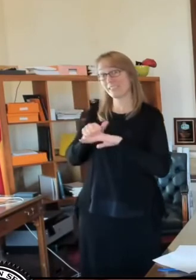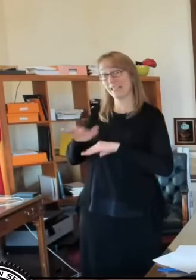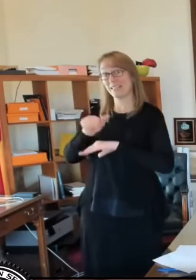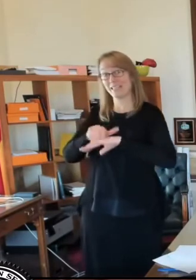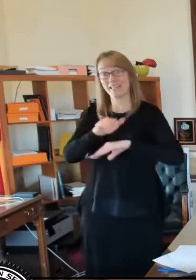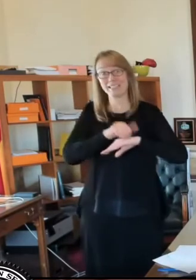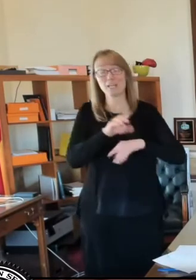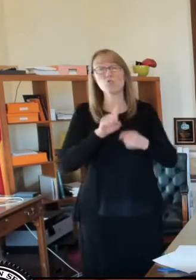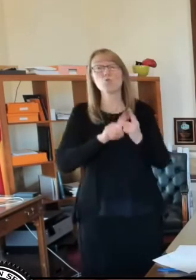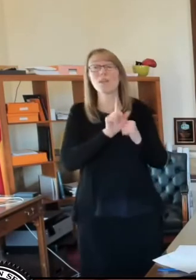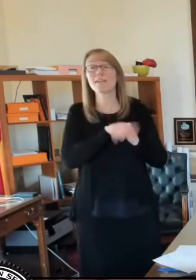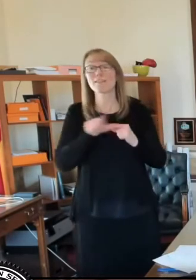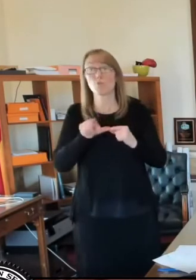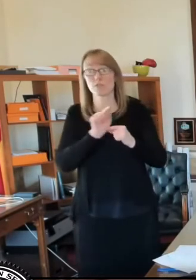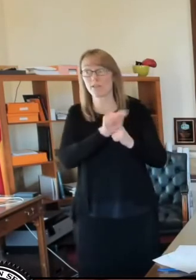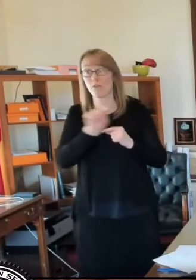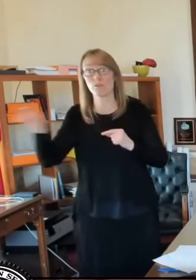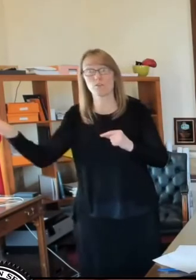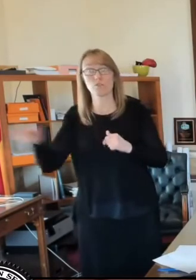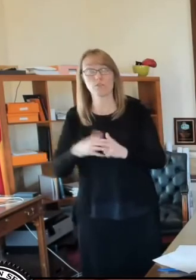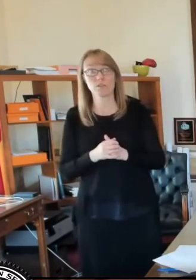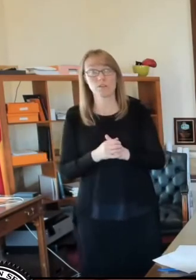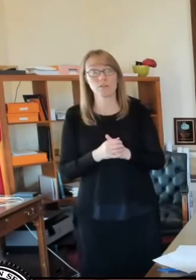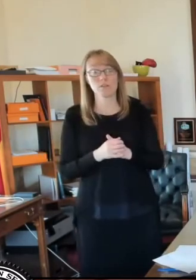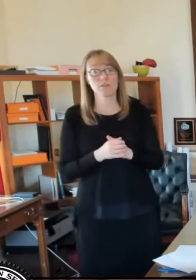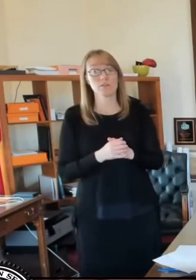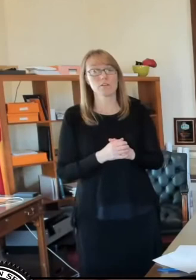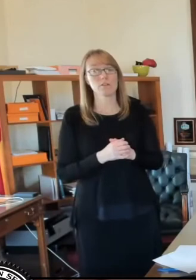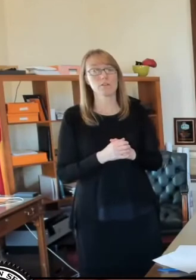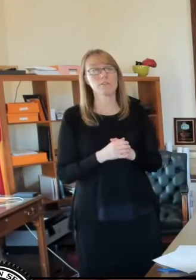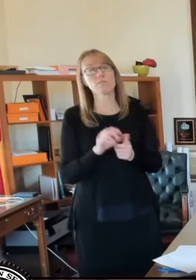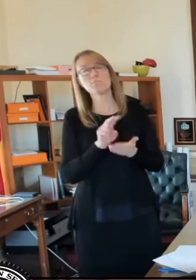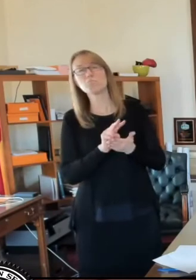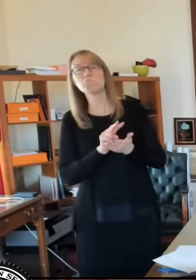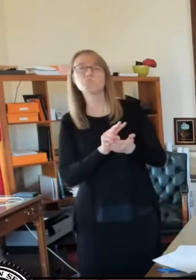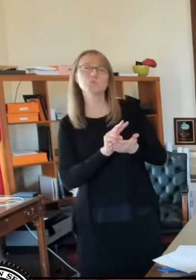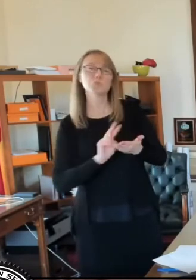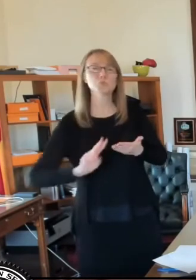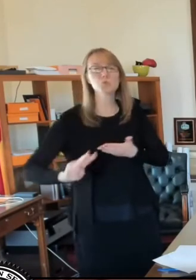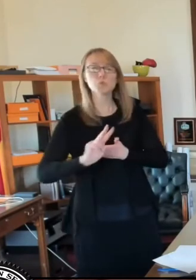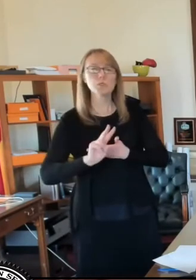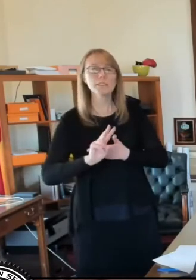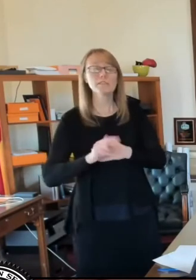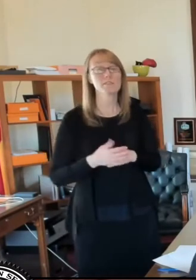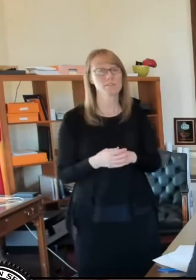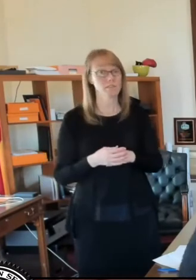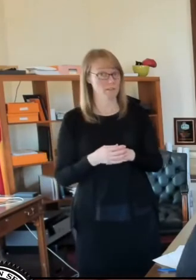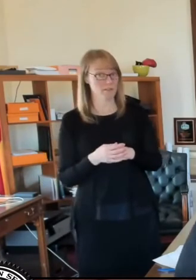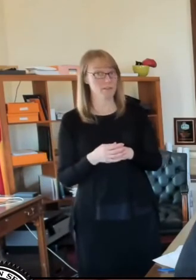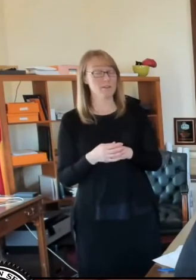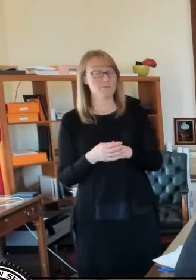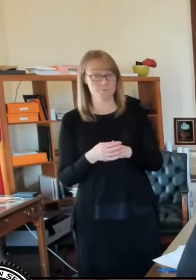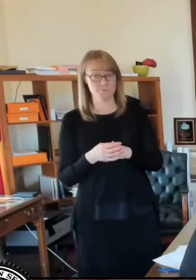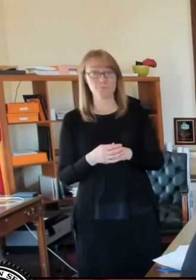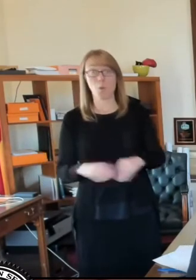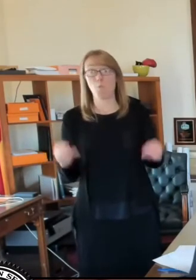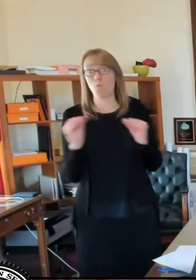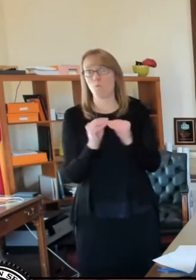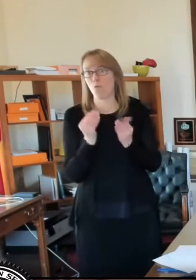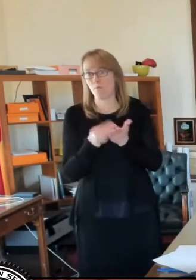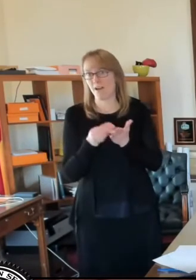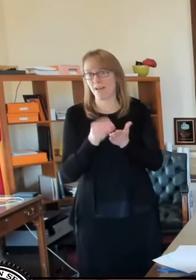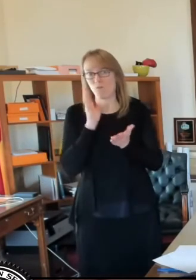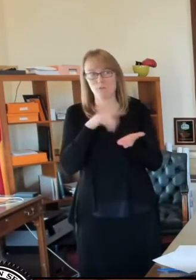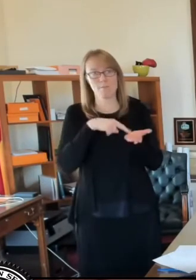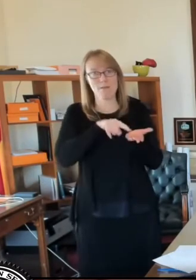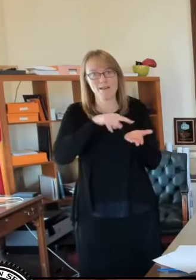in the next, it's really in the next 2.5 weeks or so, there'll be considerably more go